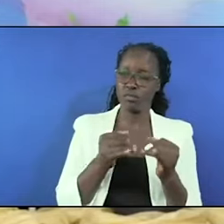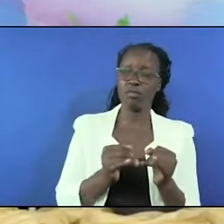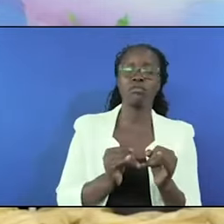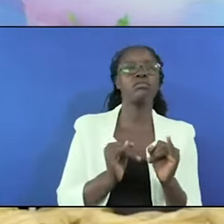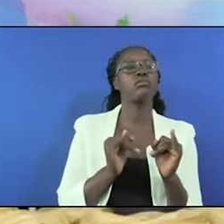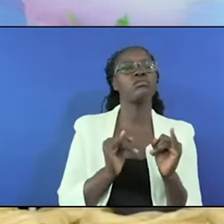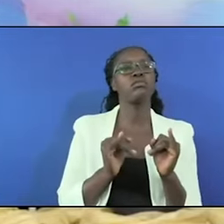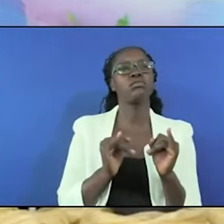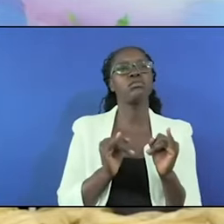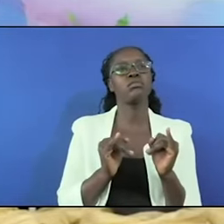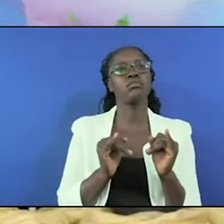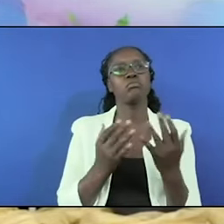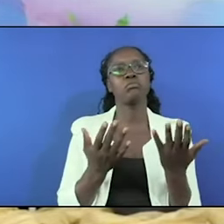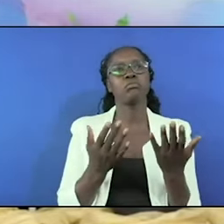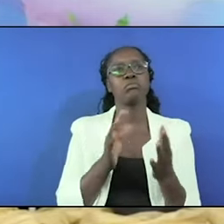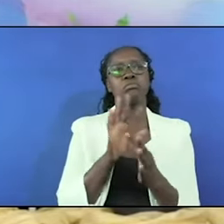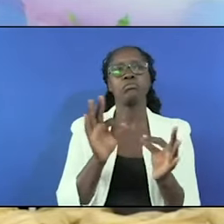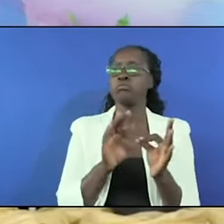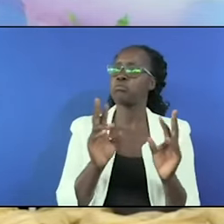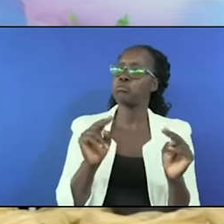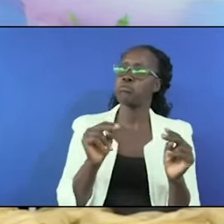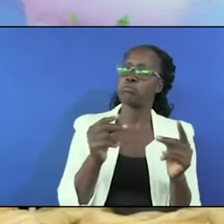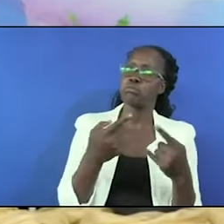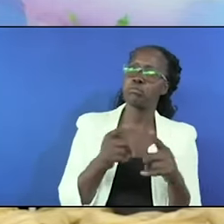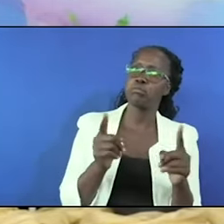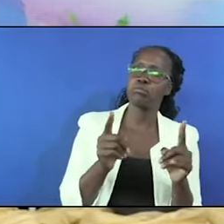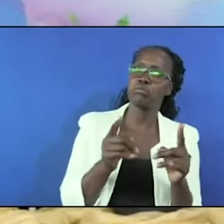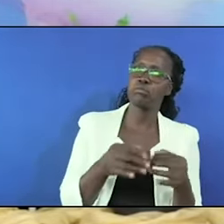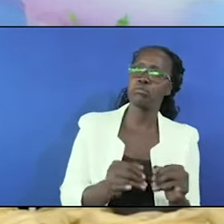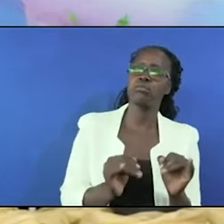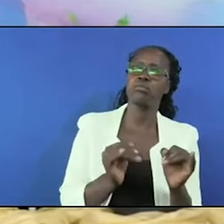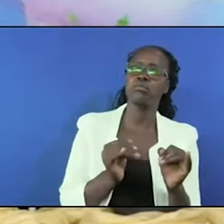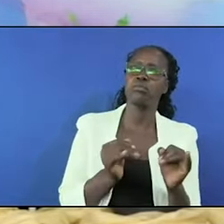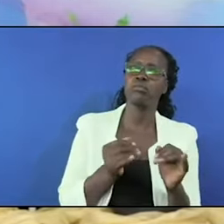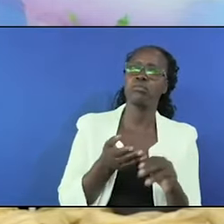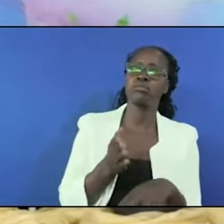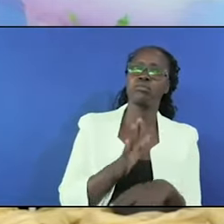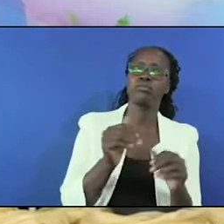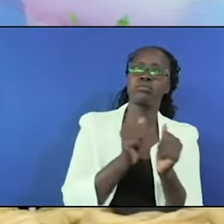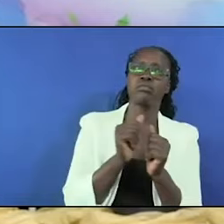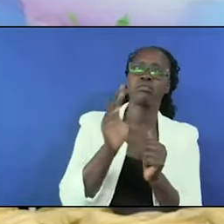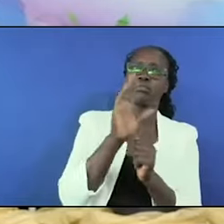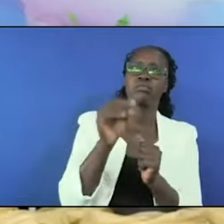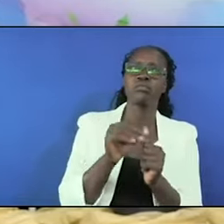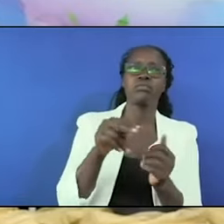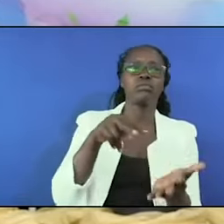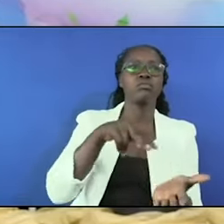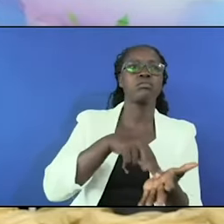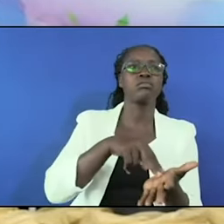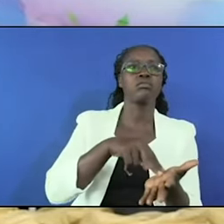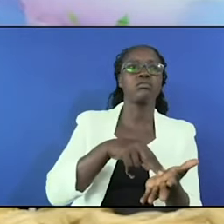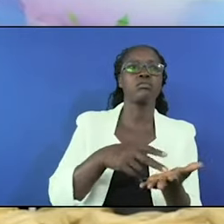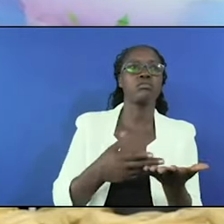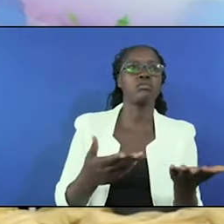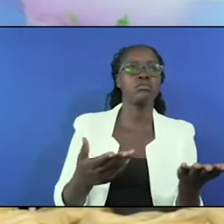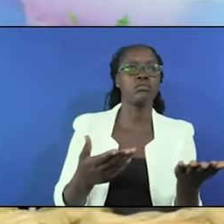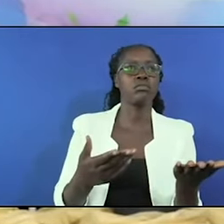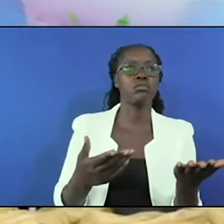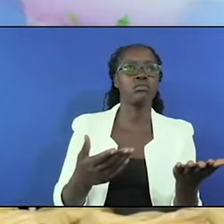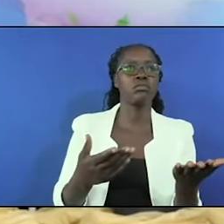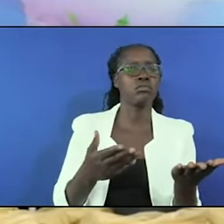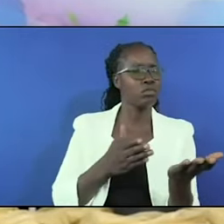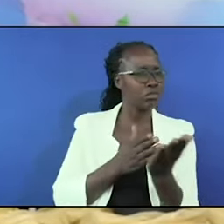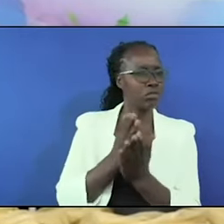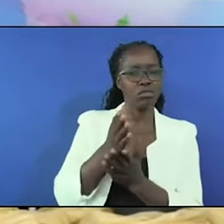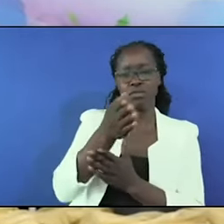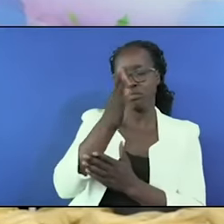try, I'm not saying that you have been perfect, but you try at least to return 10%. I want you to stand up wherever you are. Just be